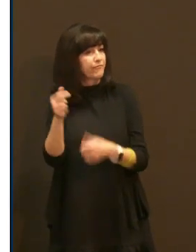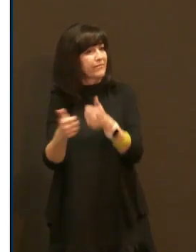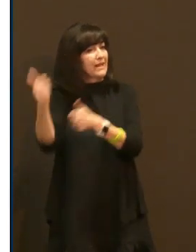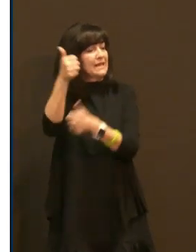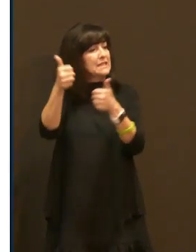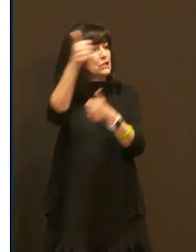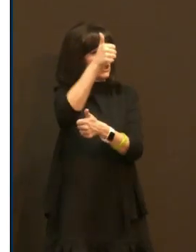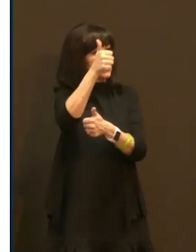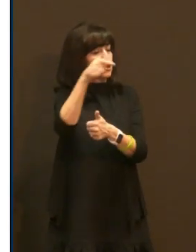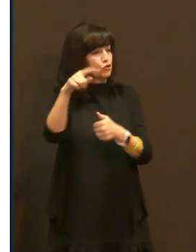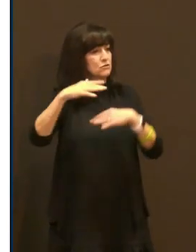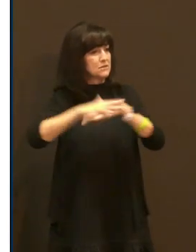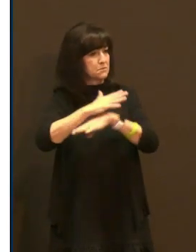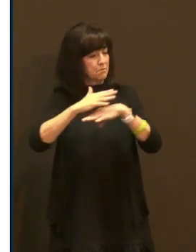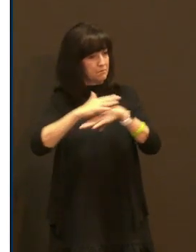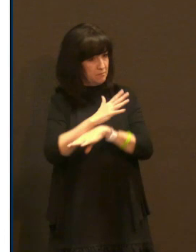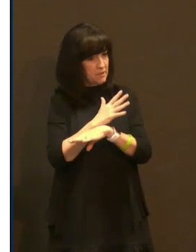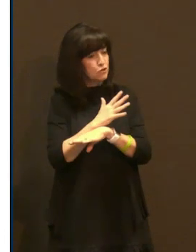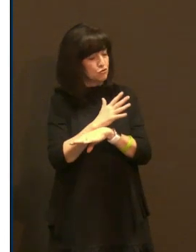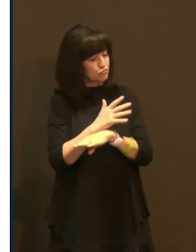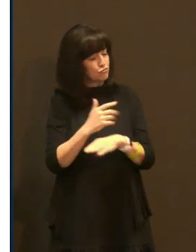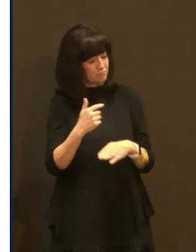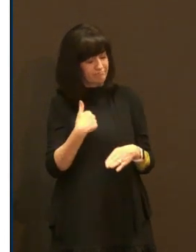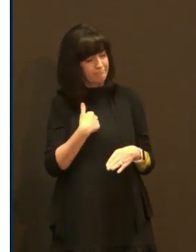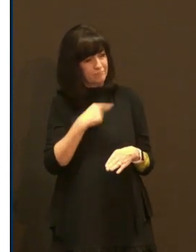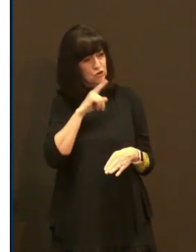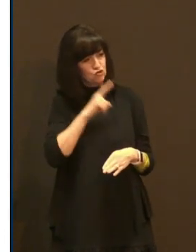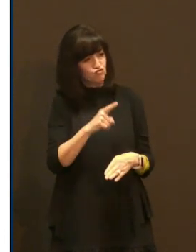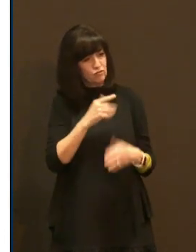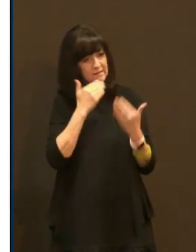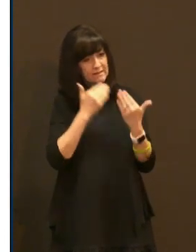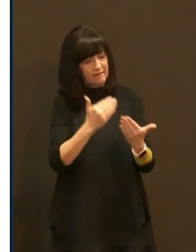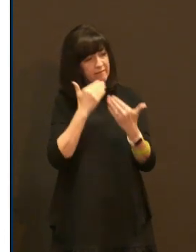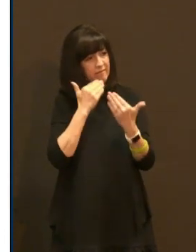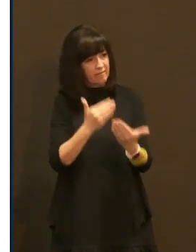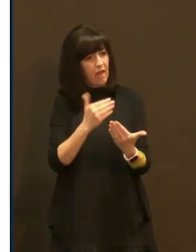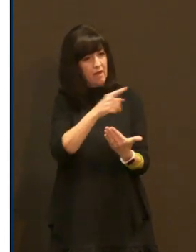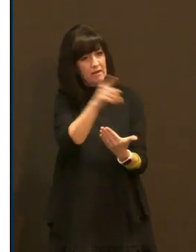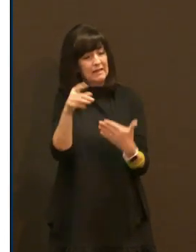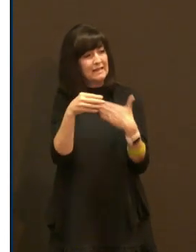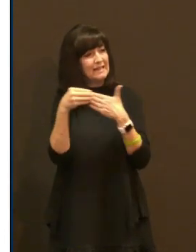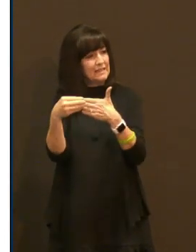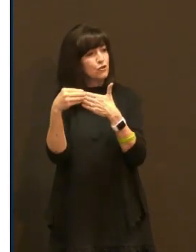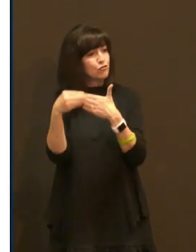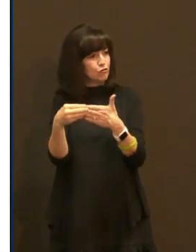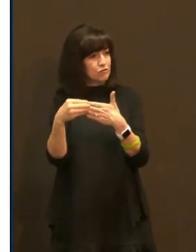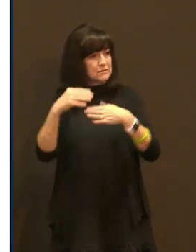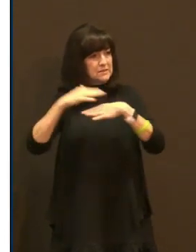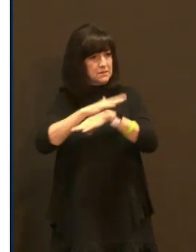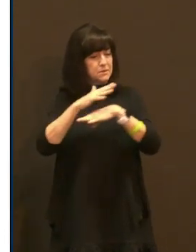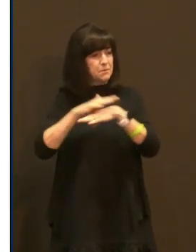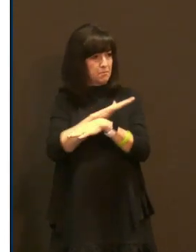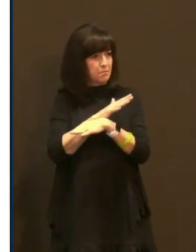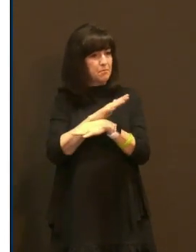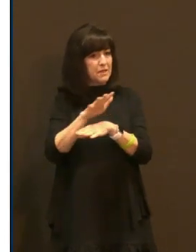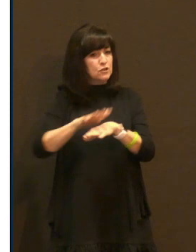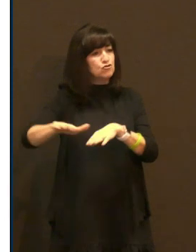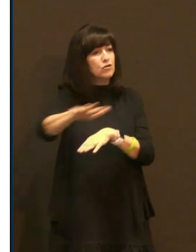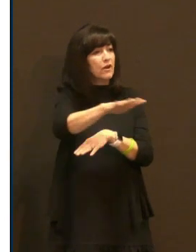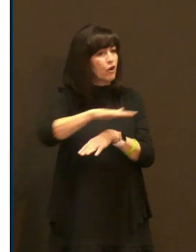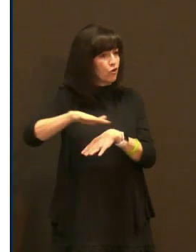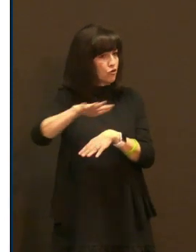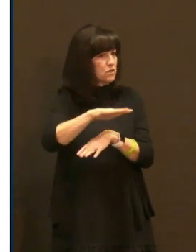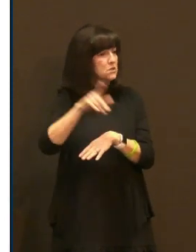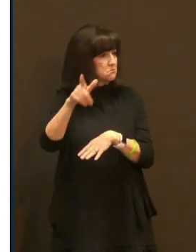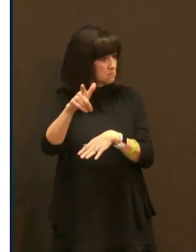can't thank the Speaker enough for what he's done over the last several months in providing help